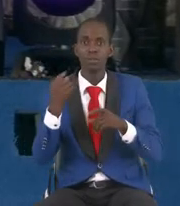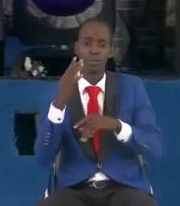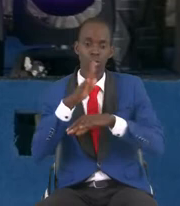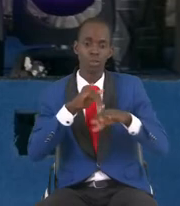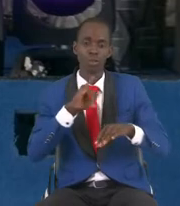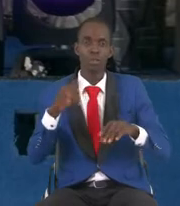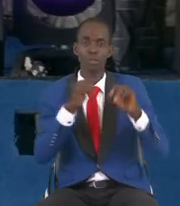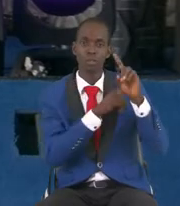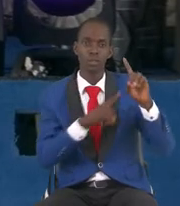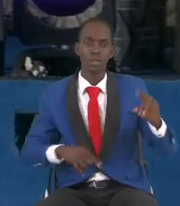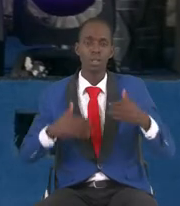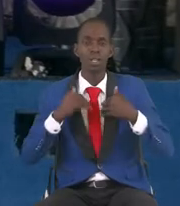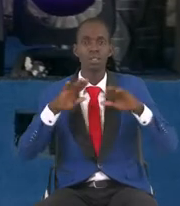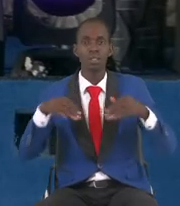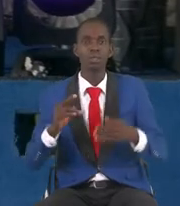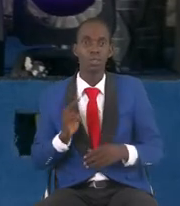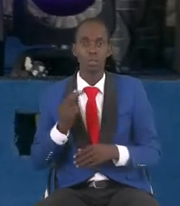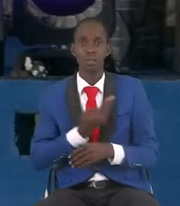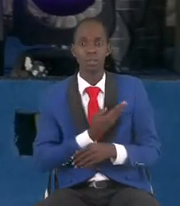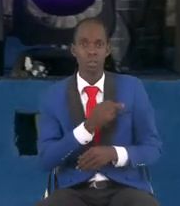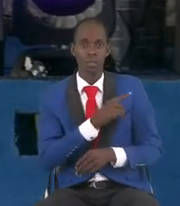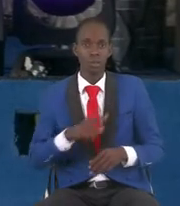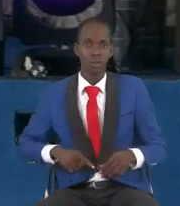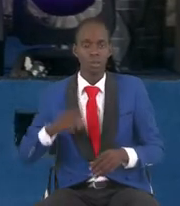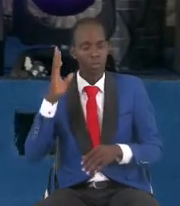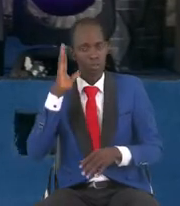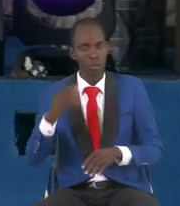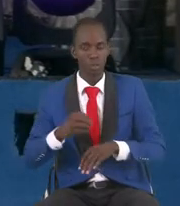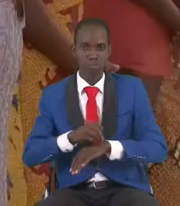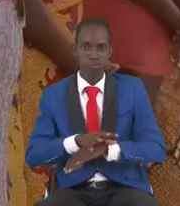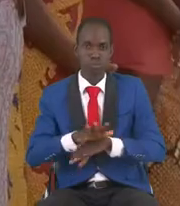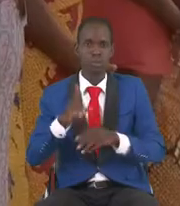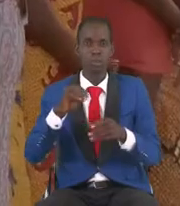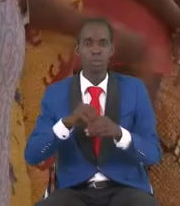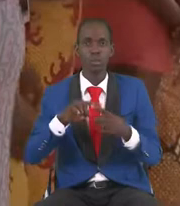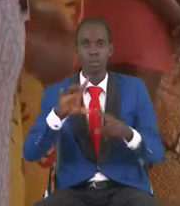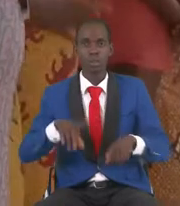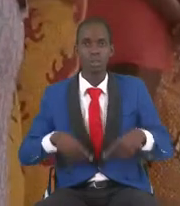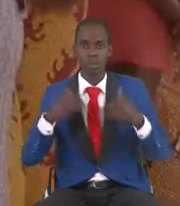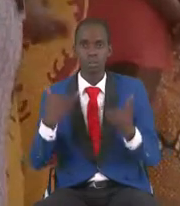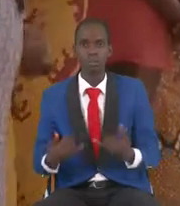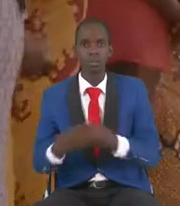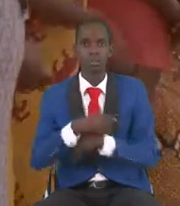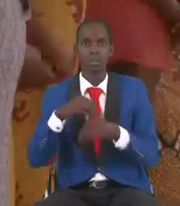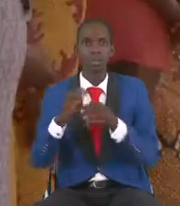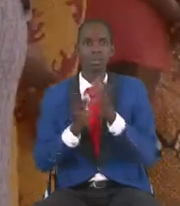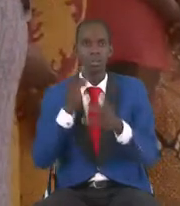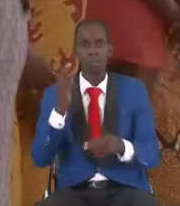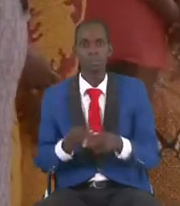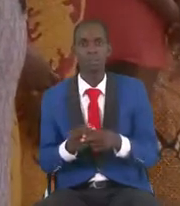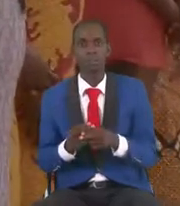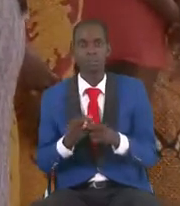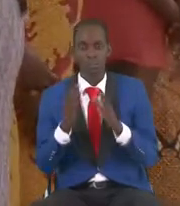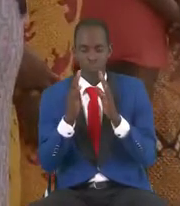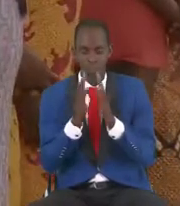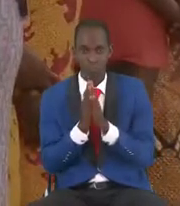given us, the Lord will impart it into your life today in Jesus' name. Let's close our